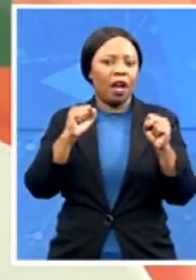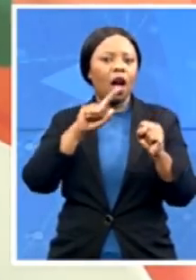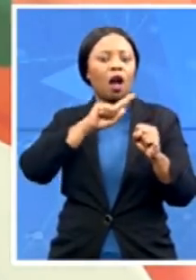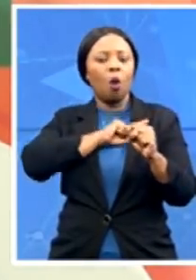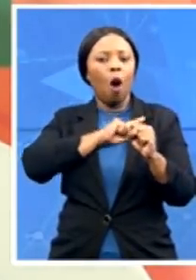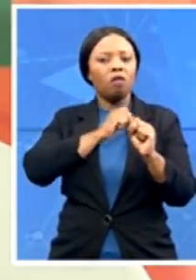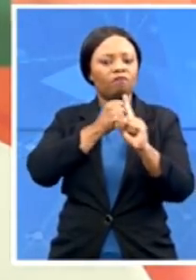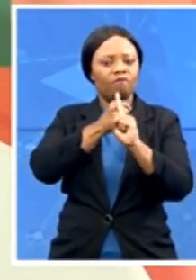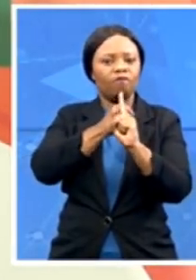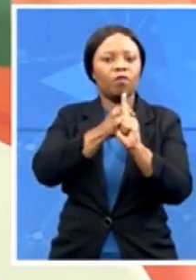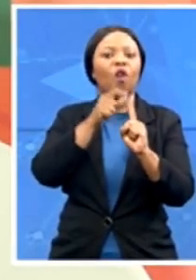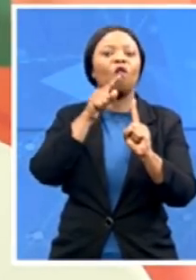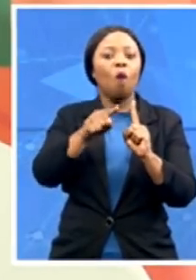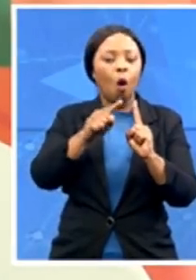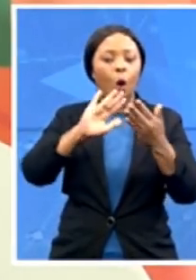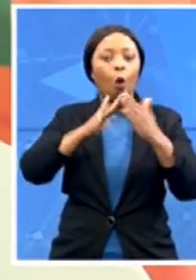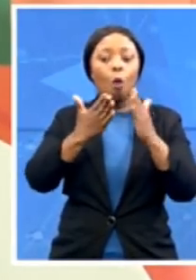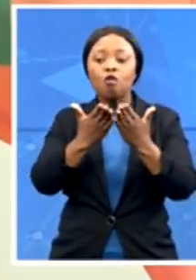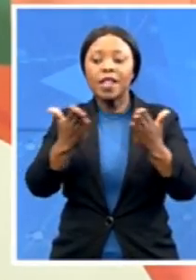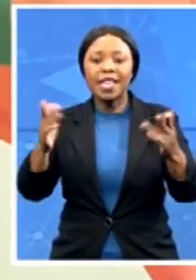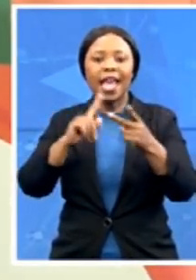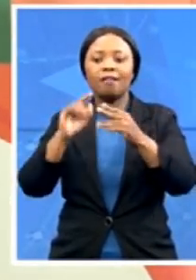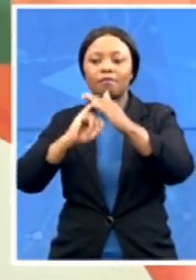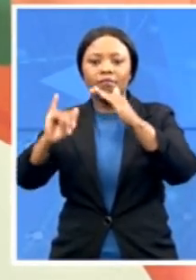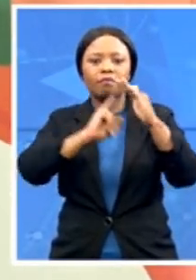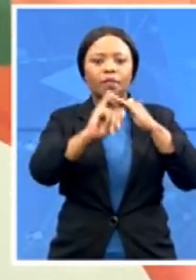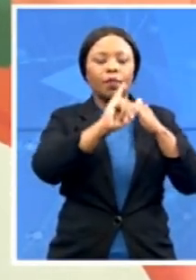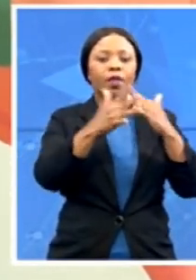the UDM's website, which is